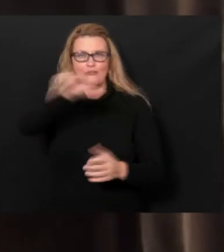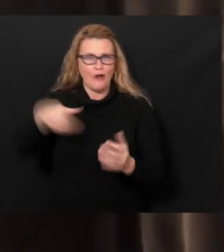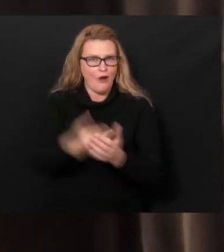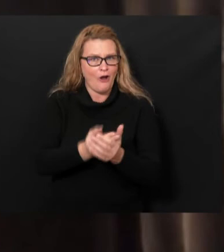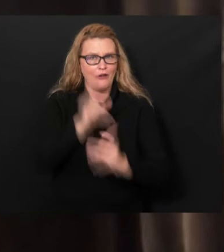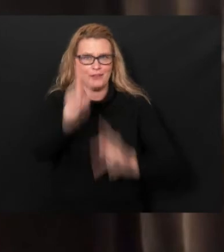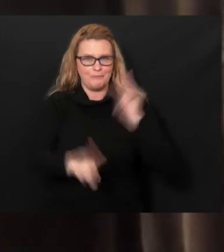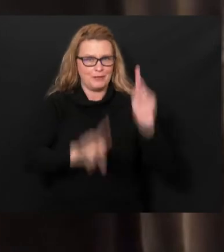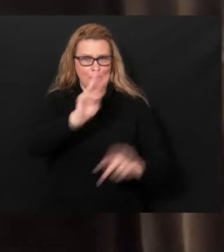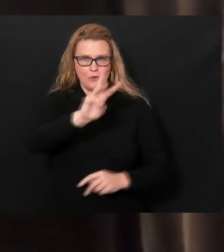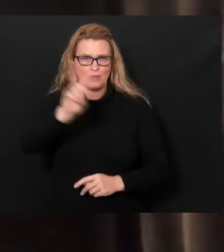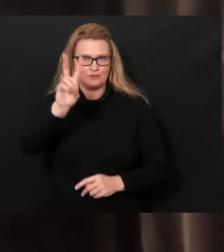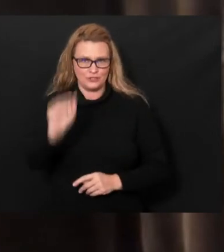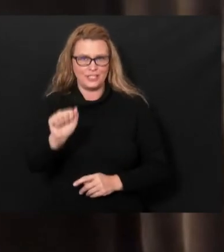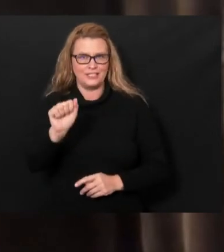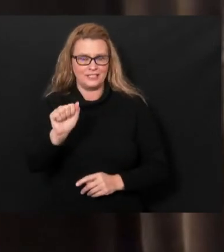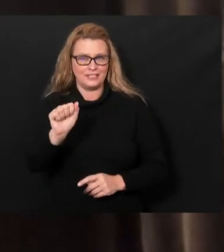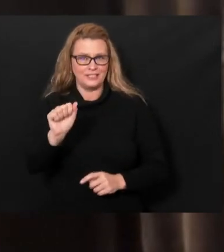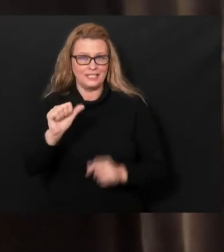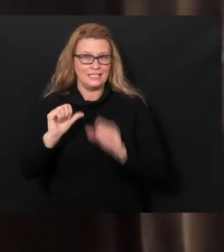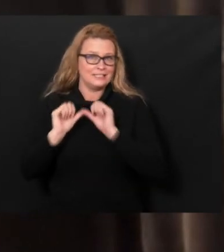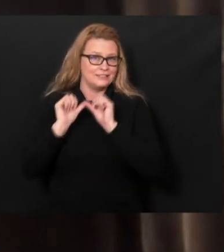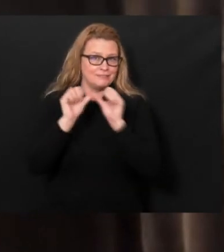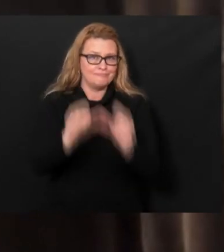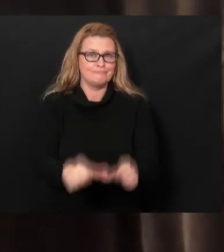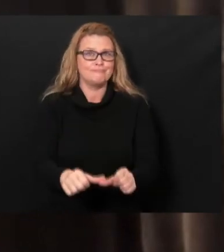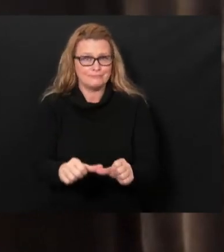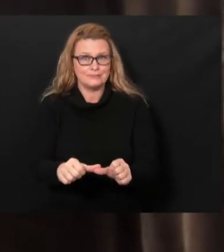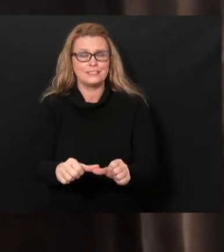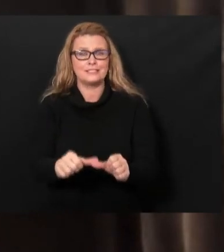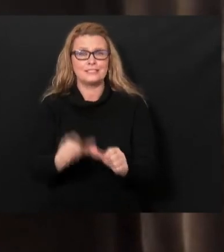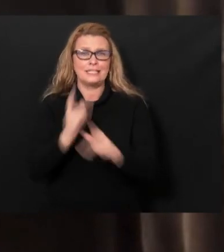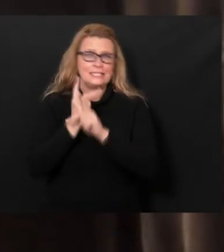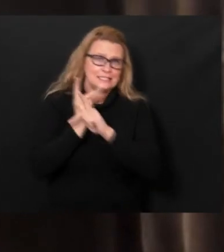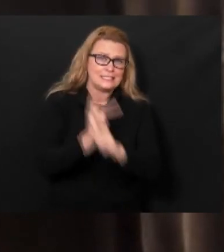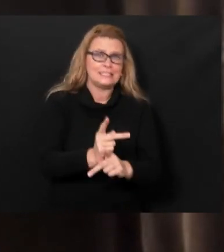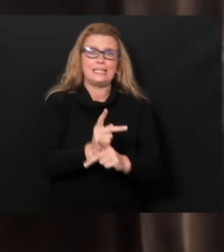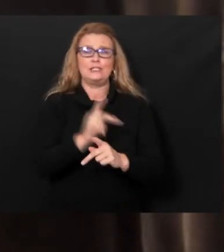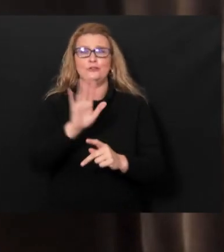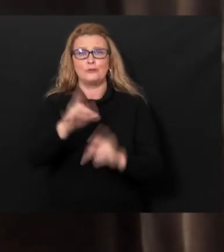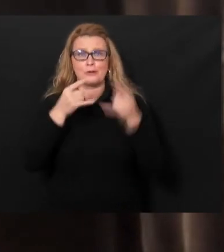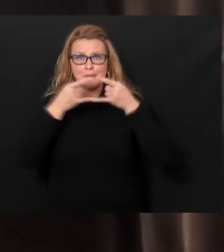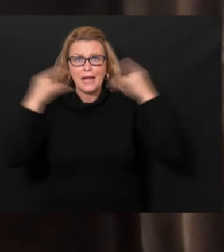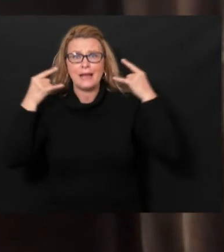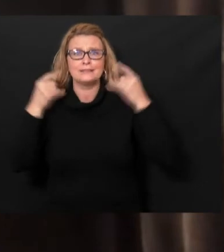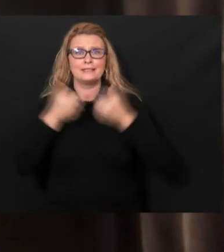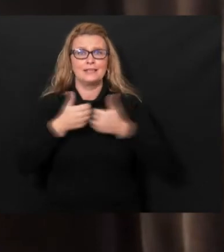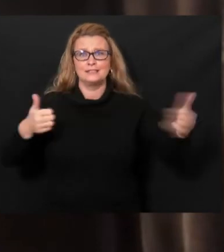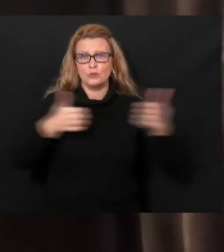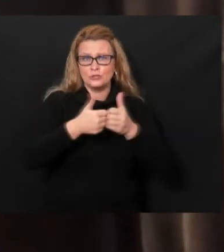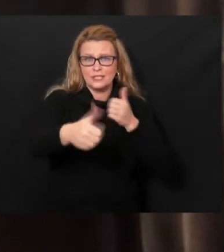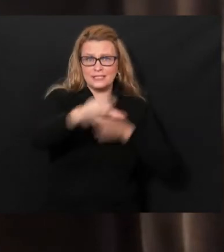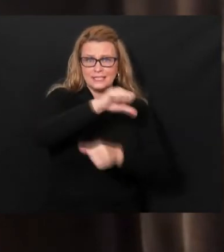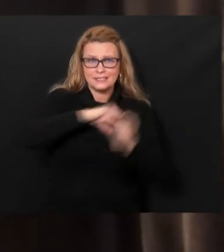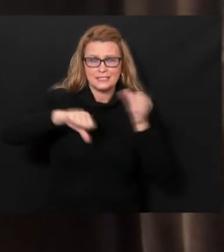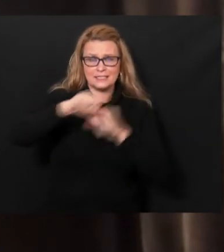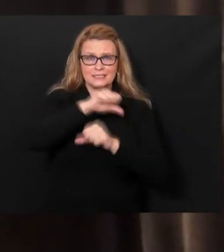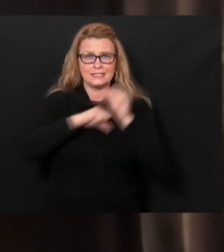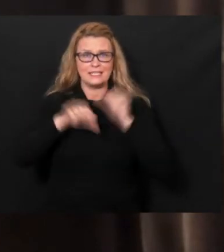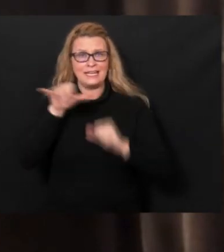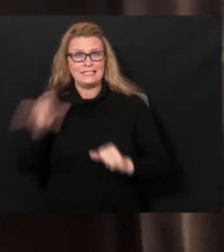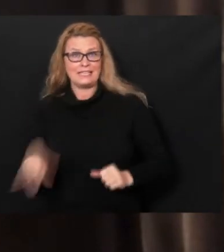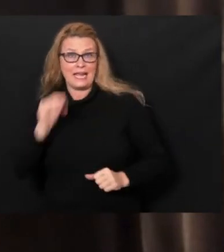West Virginia, to still be very cautious and wear your mask and stay physically distanced and stay home if